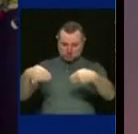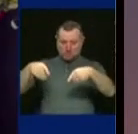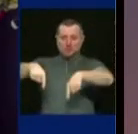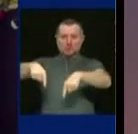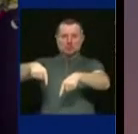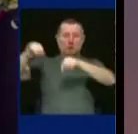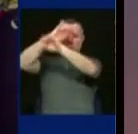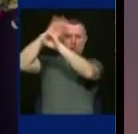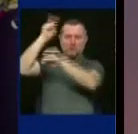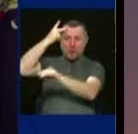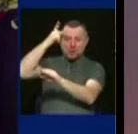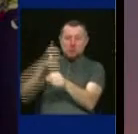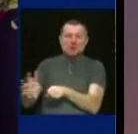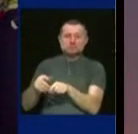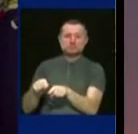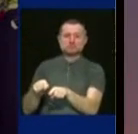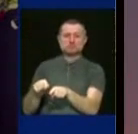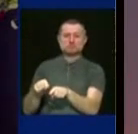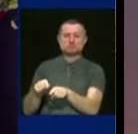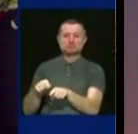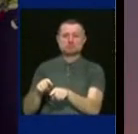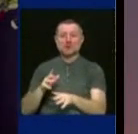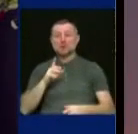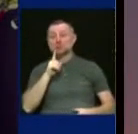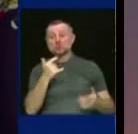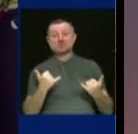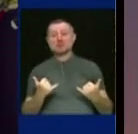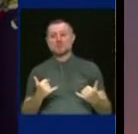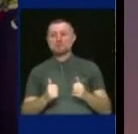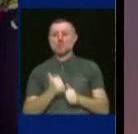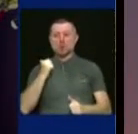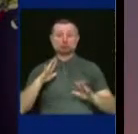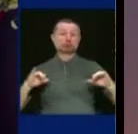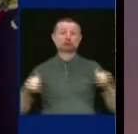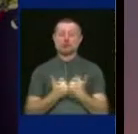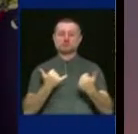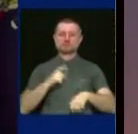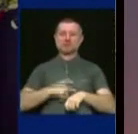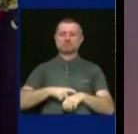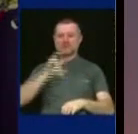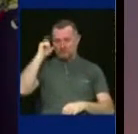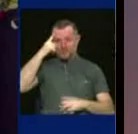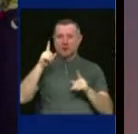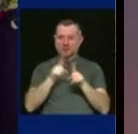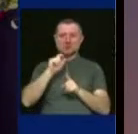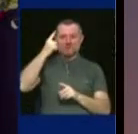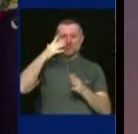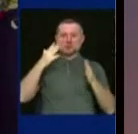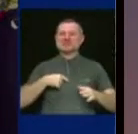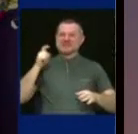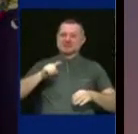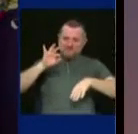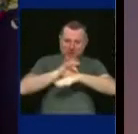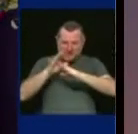man once seen as a possible U.S. presidential contender. Cuomo had served since 2011 as governor of